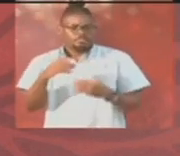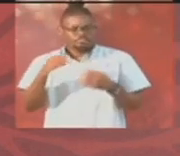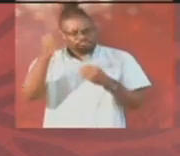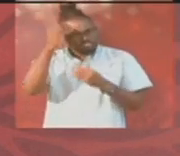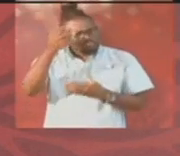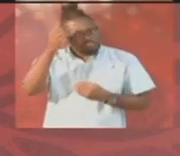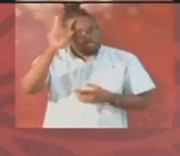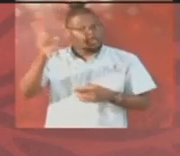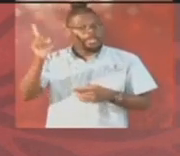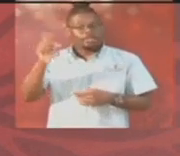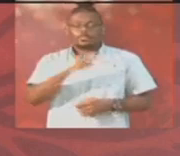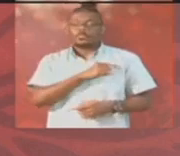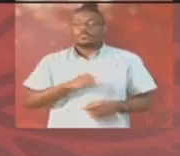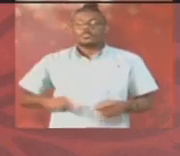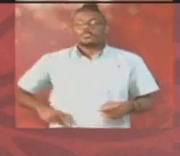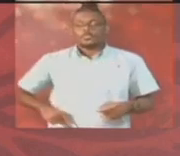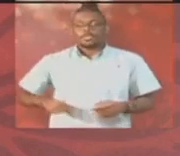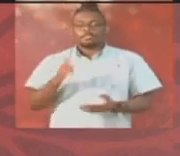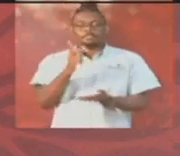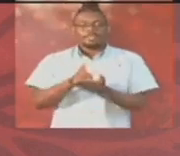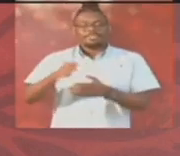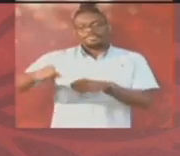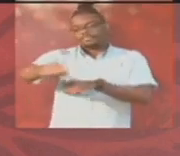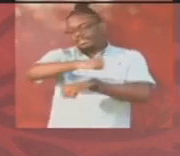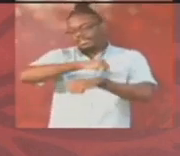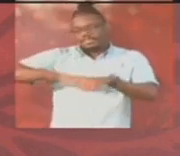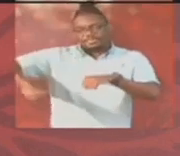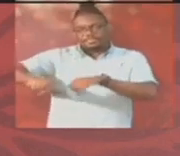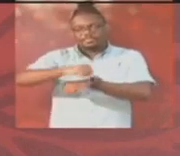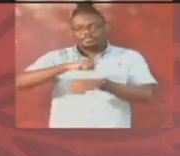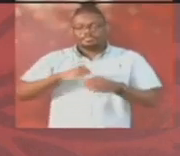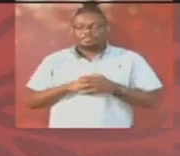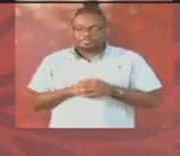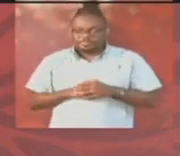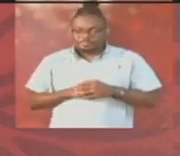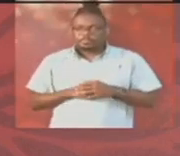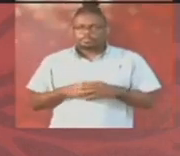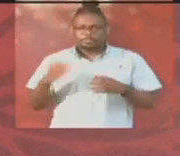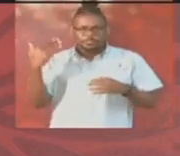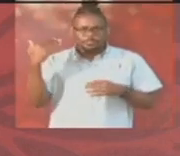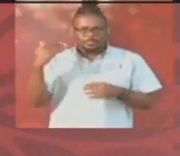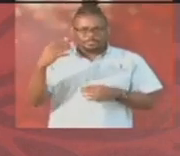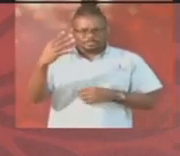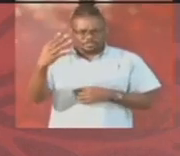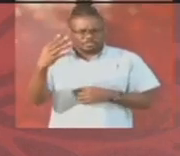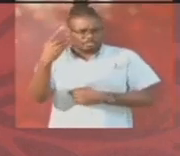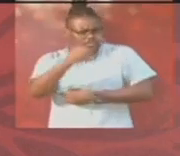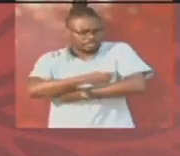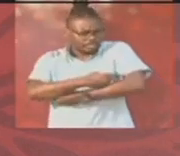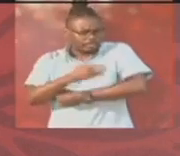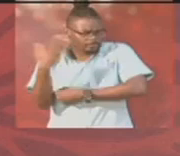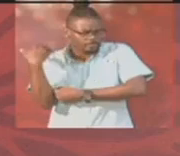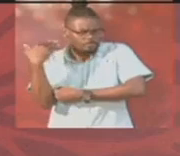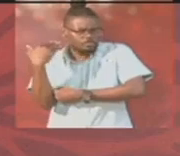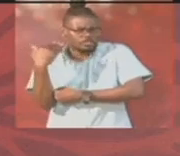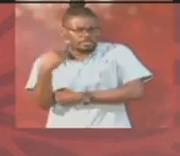Park, Savannah, the paddock particularly, over the last 4 days, meaning Thursday to Sunday.